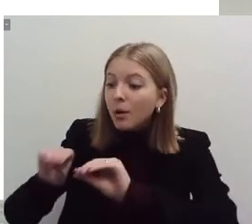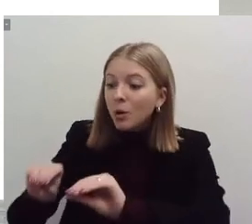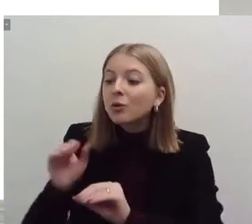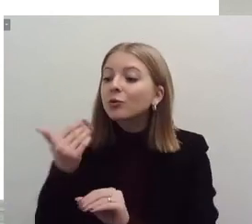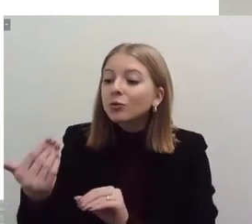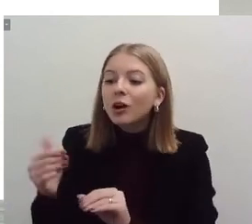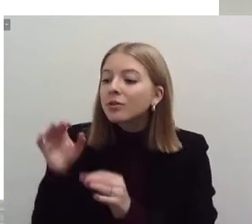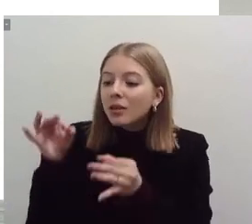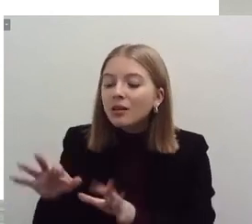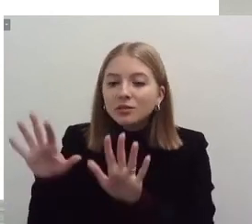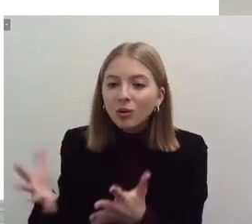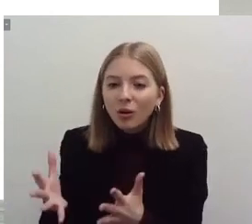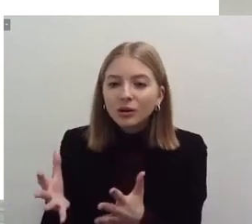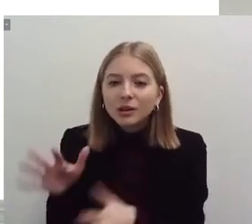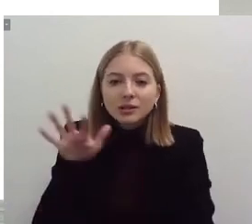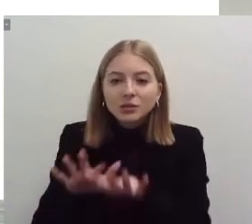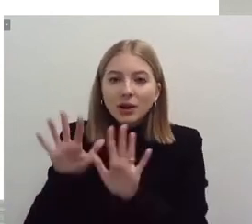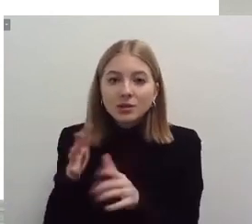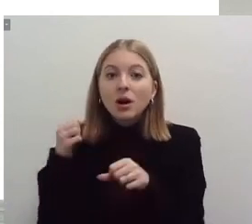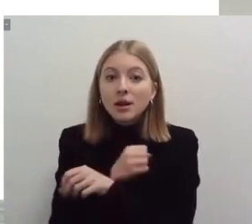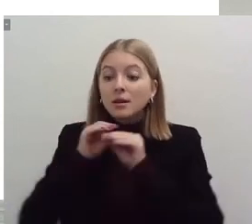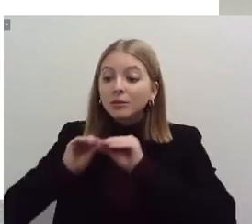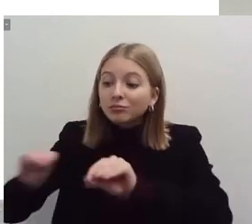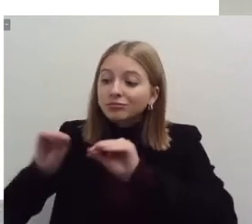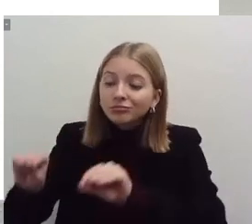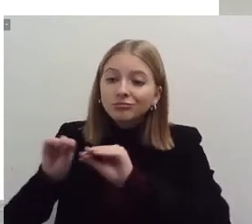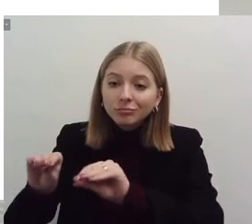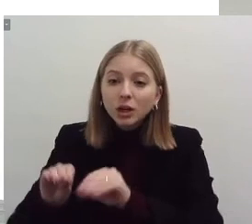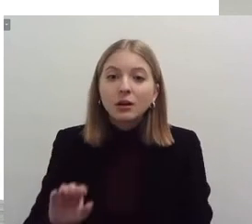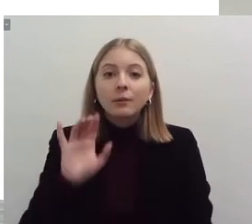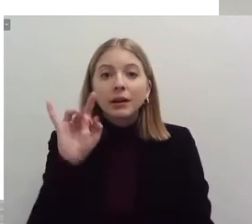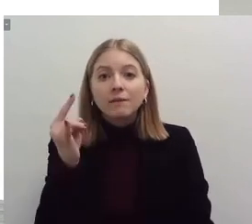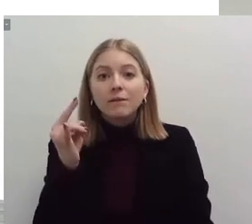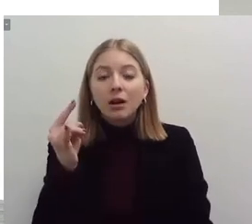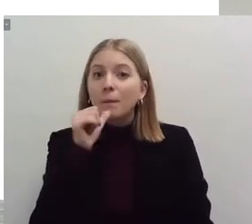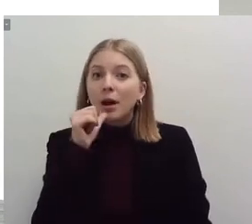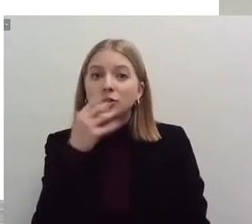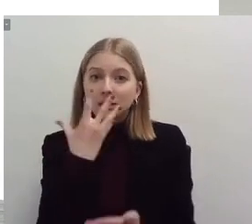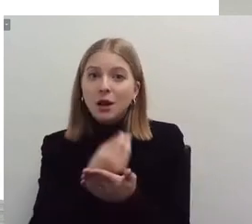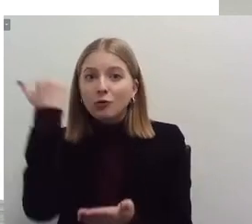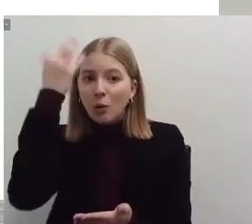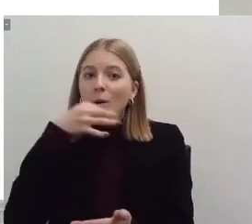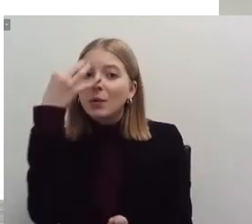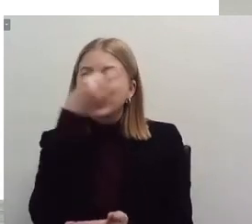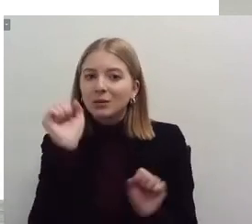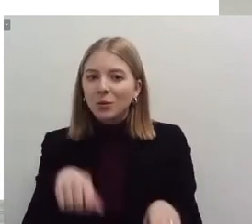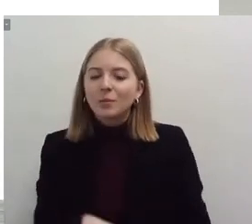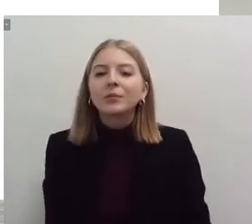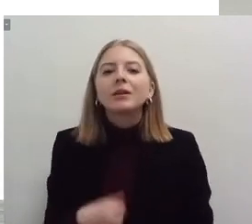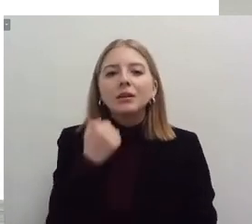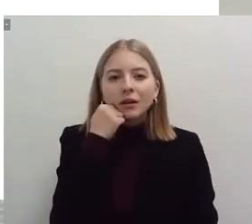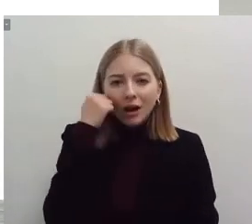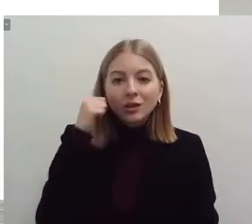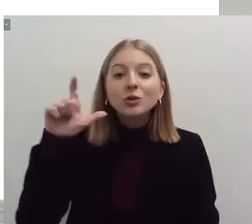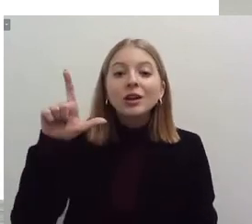heard and to say their opinion. Thank you very much. And Leah, you get the opportunity to end this